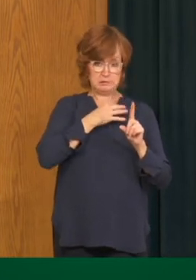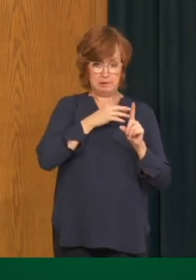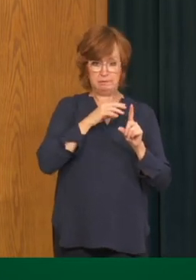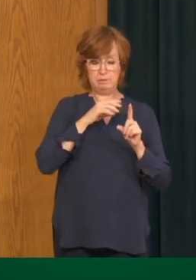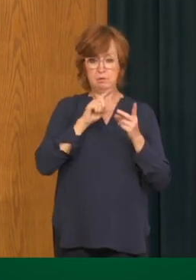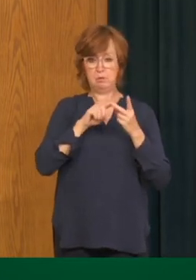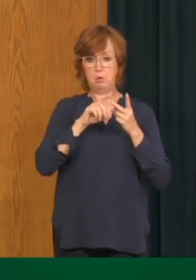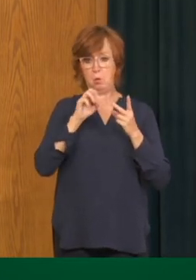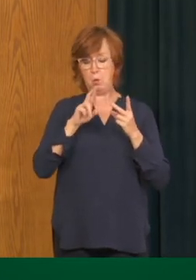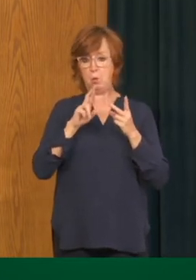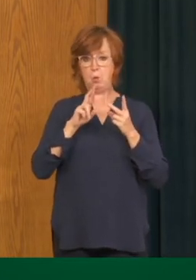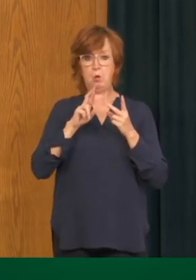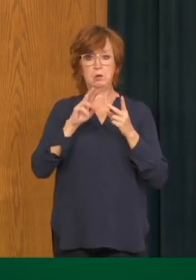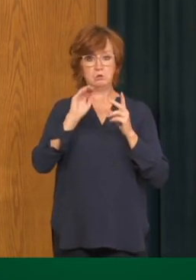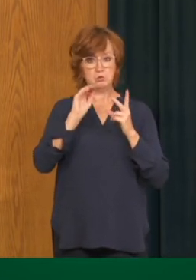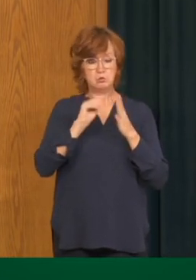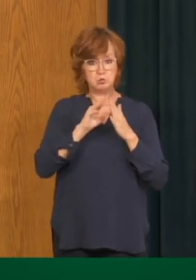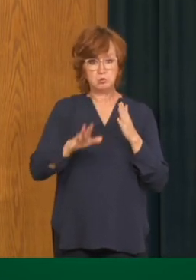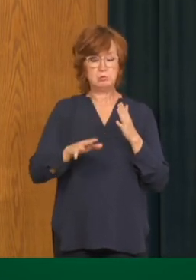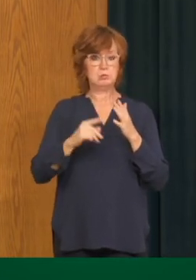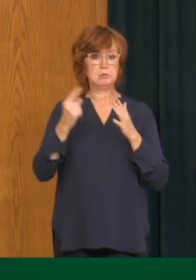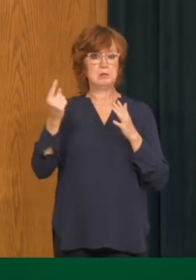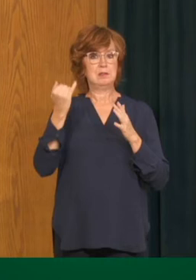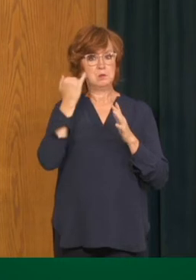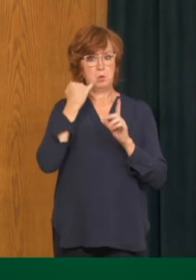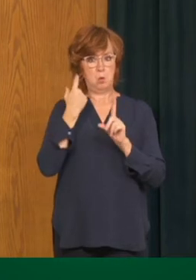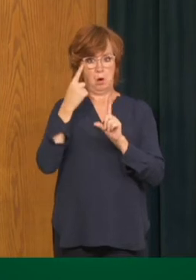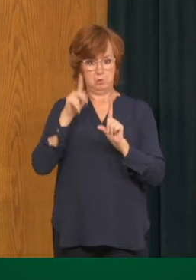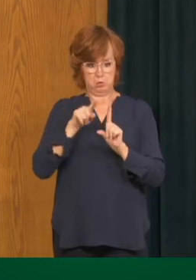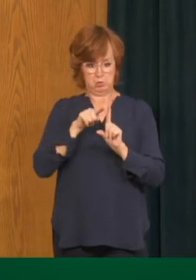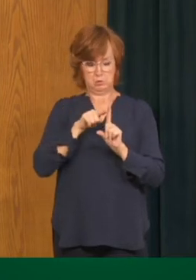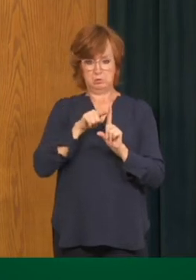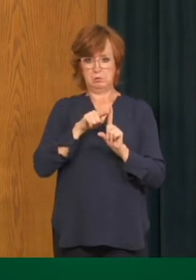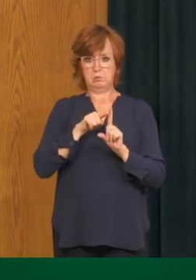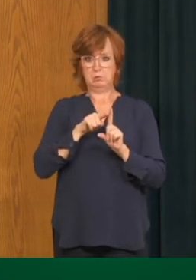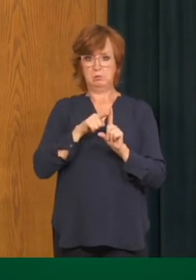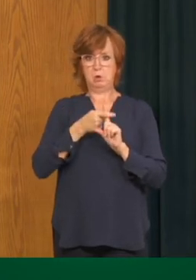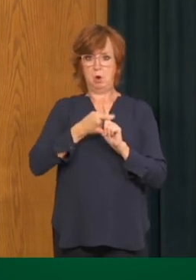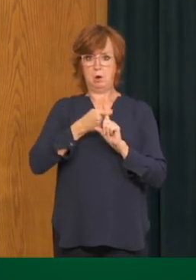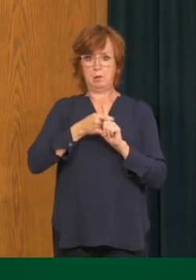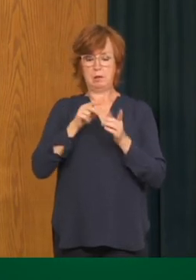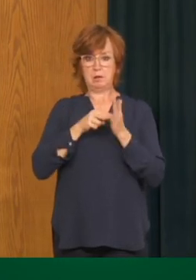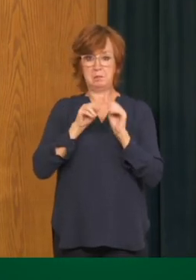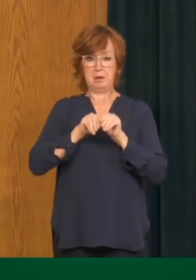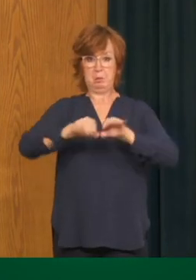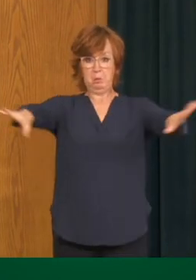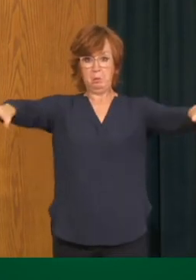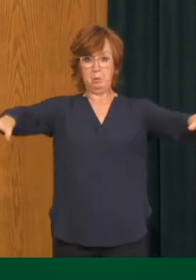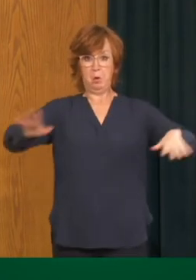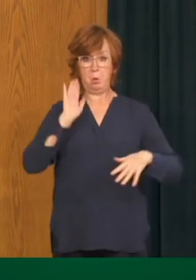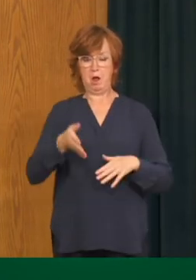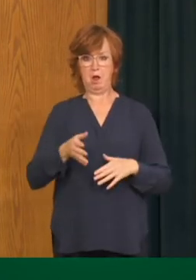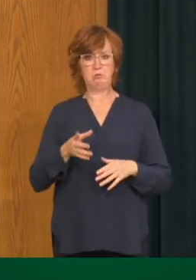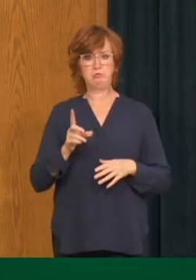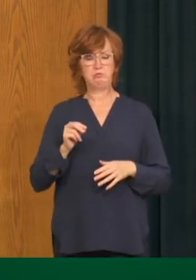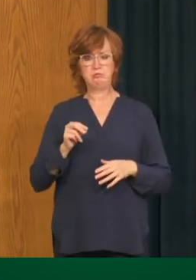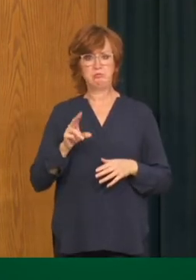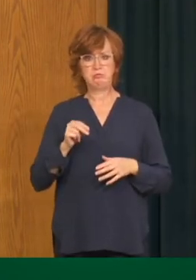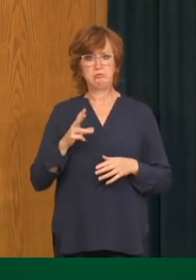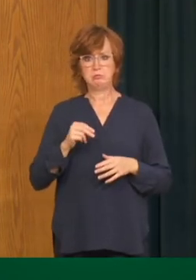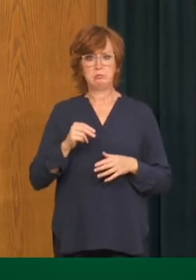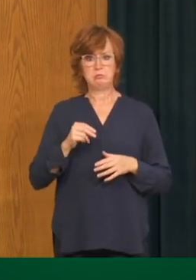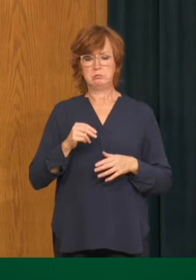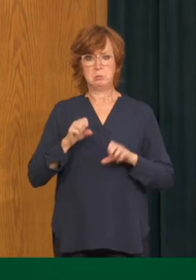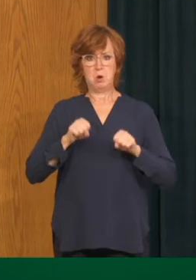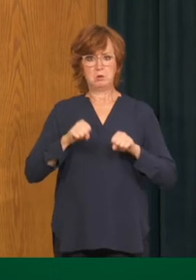what we've been doing, that does not result in large outbreaks. So again, we want to prevent large outbreaks in the school setting,